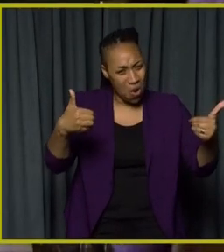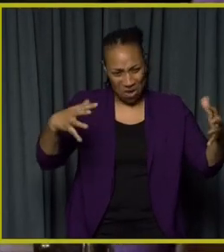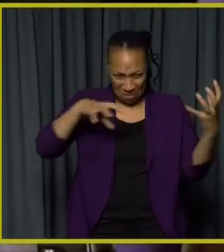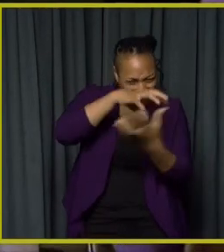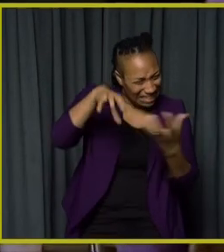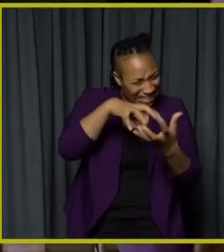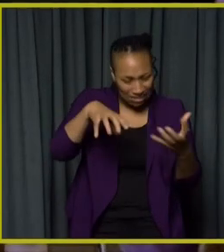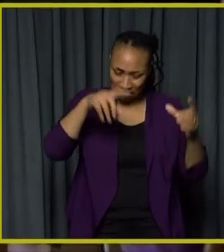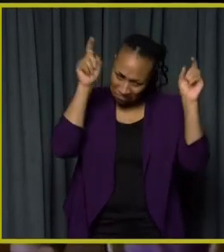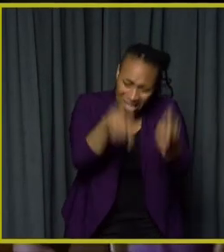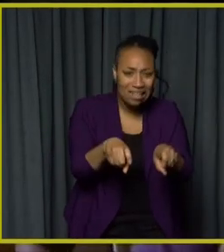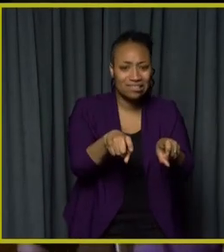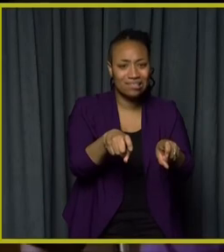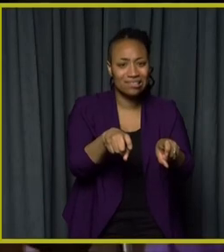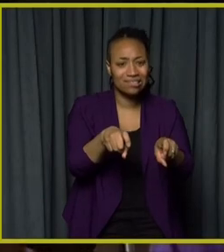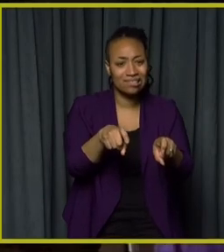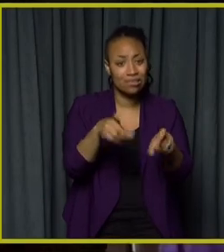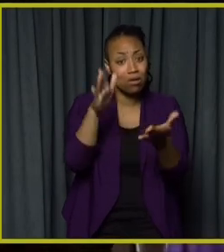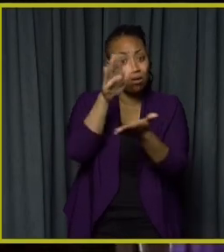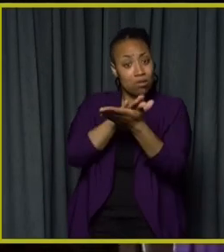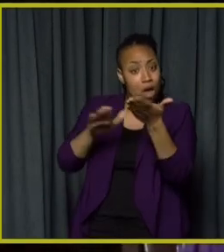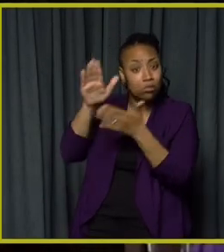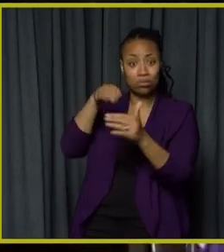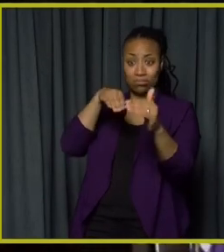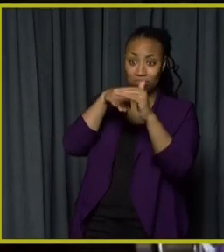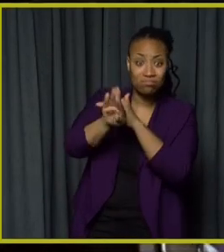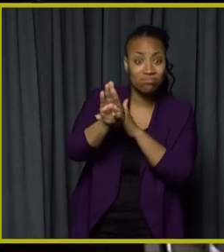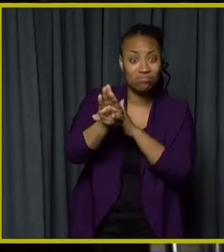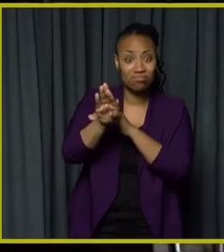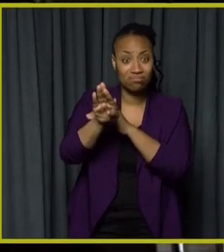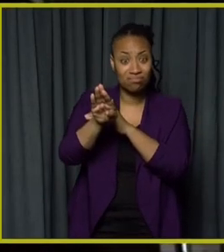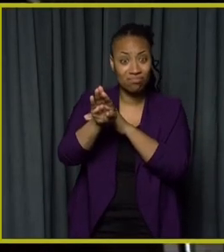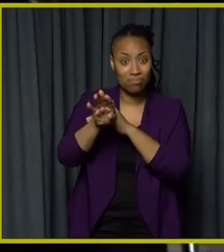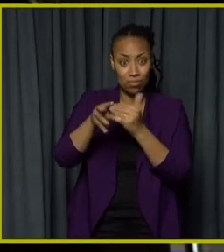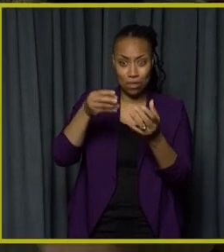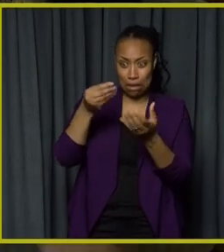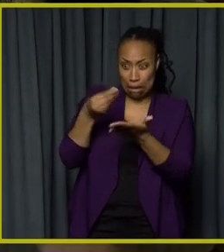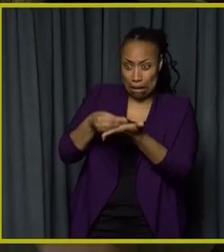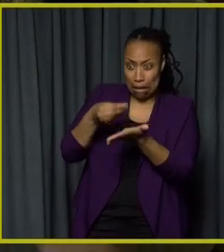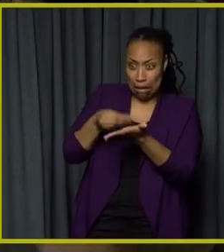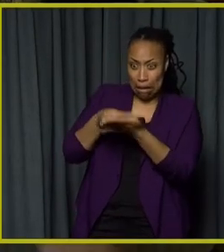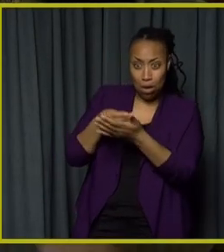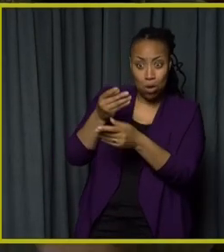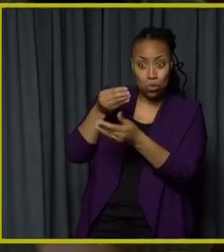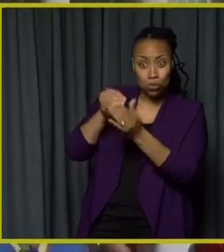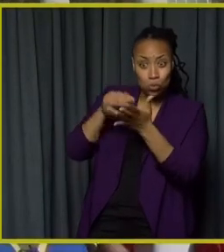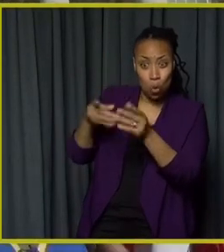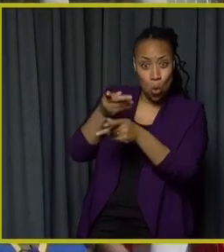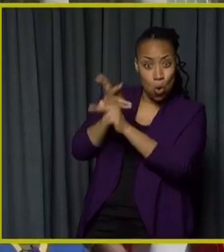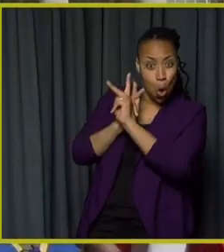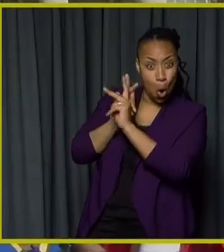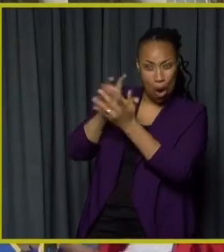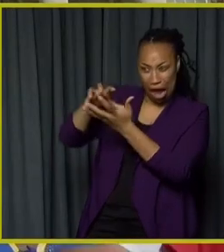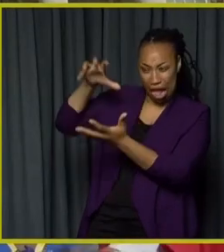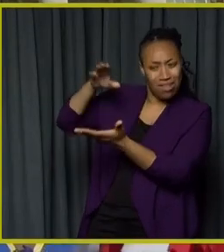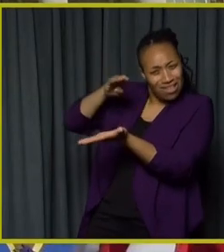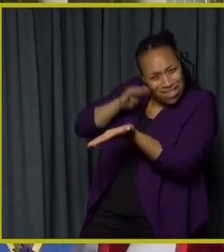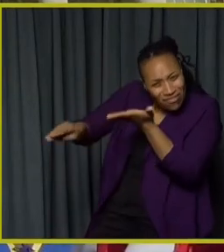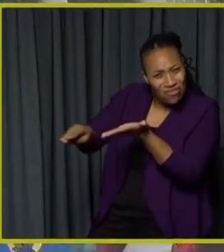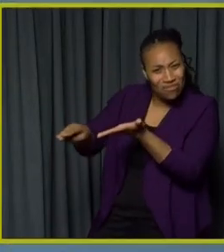public colleges and universities, and an end to profiteering on student debt. Yeah,